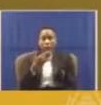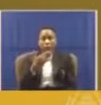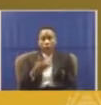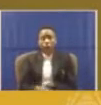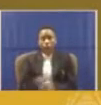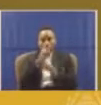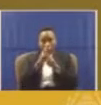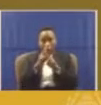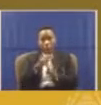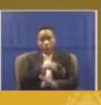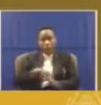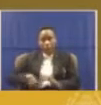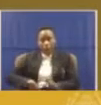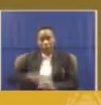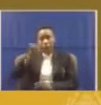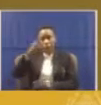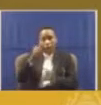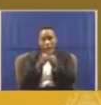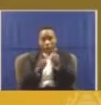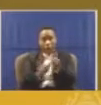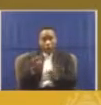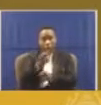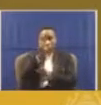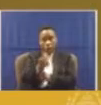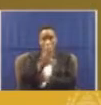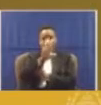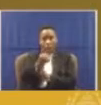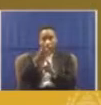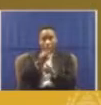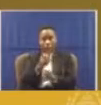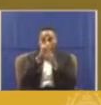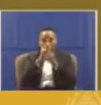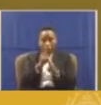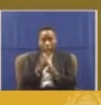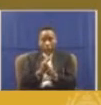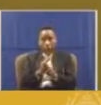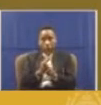President. The first supplementary question will be asked by the Honorable